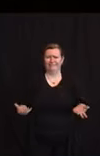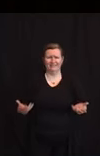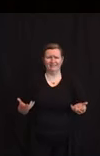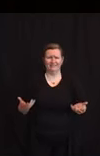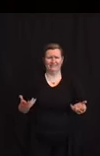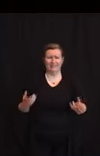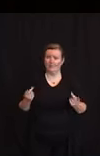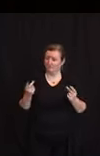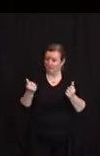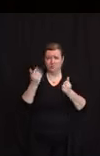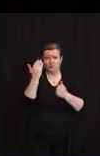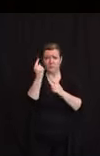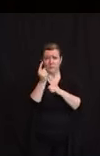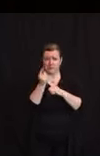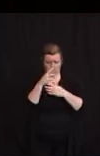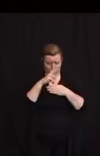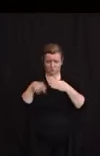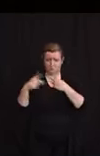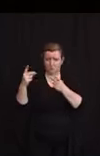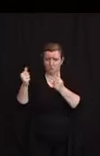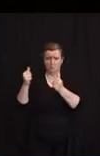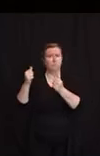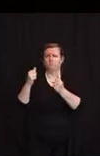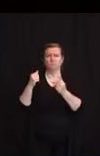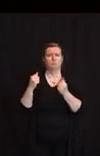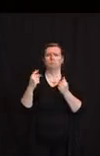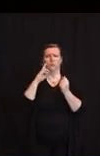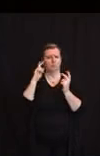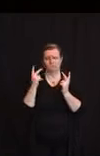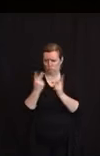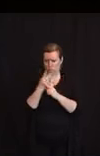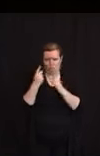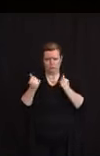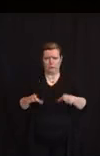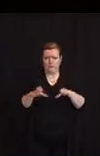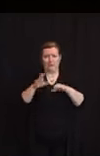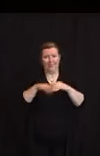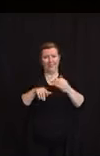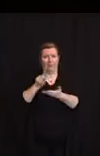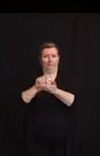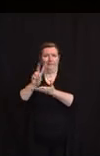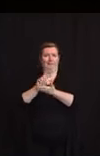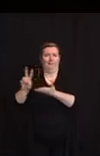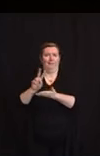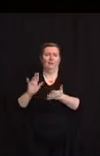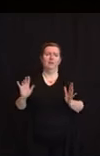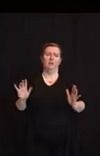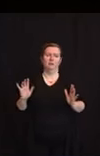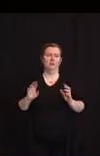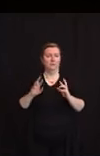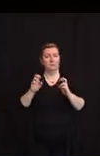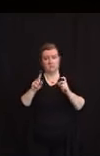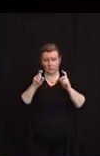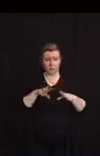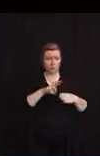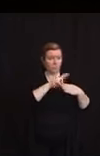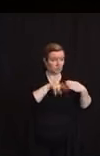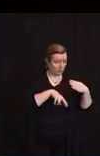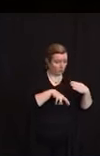ability to quickly act on it. Because again, we have to remember, we have to tie the test results ultimately to something that's actionable.